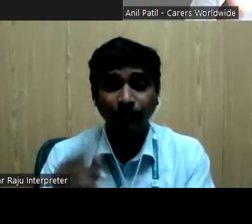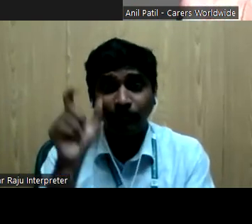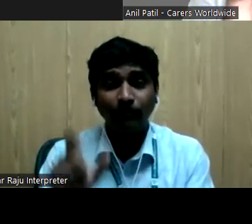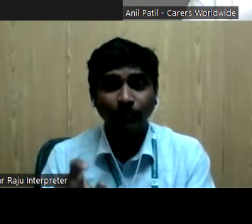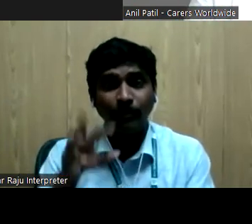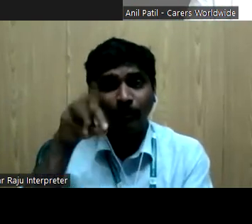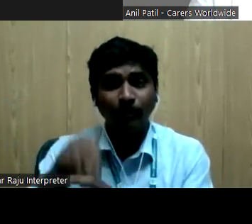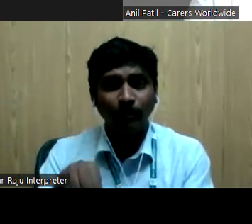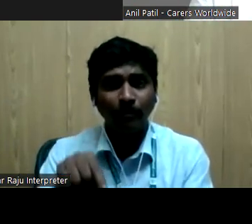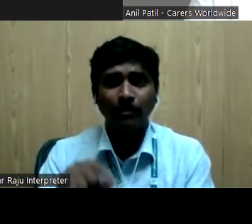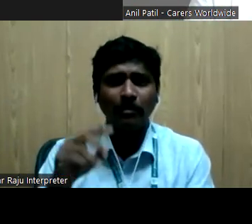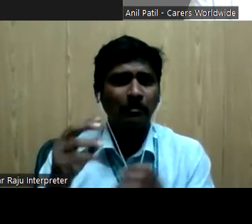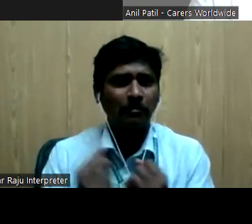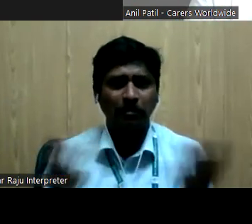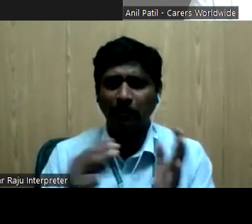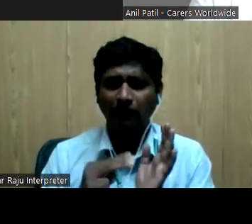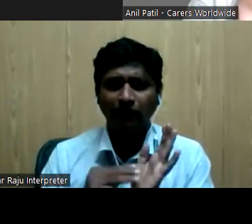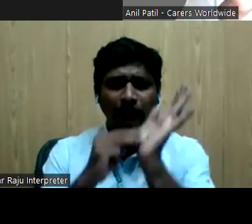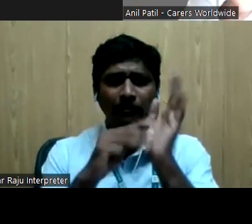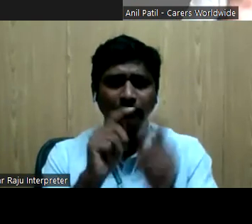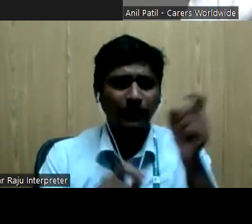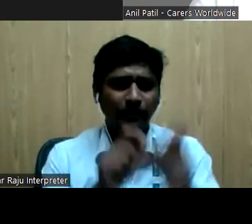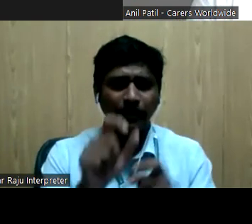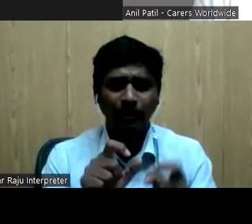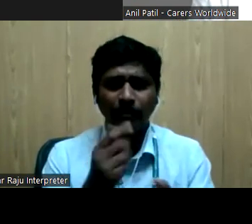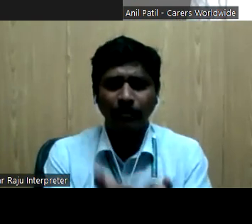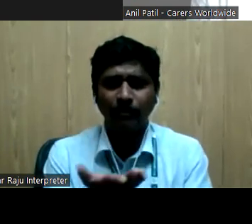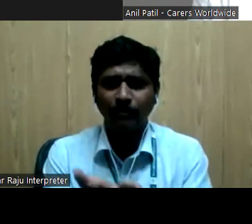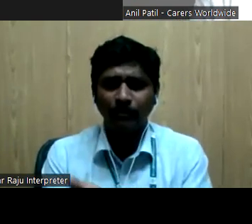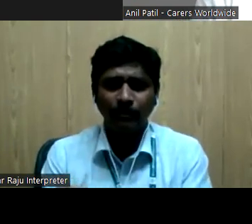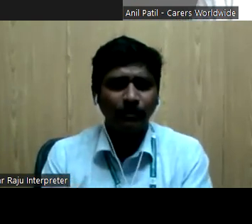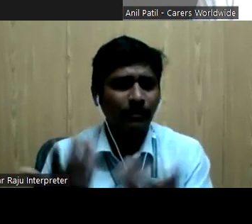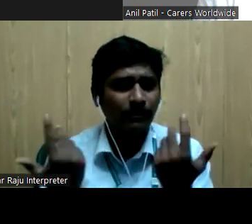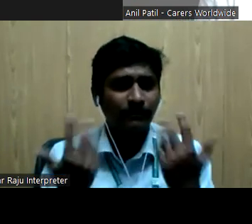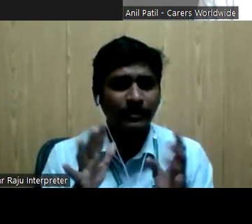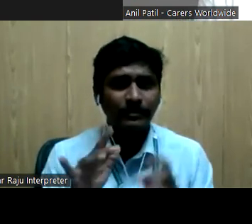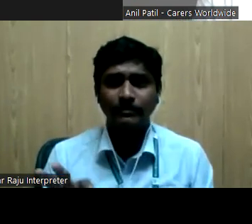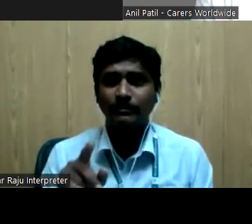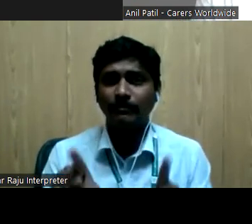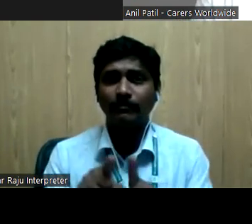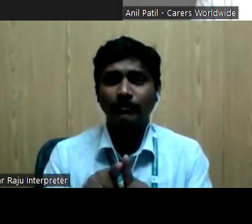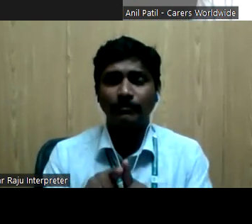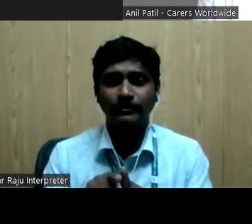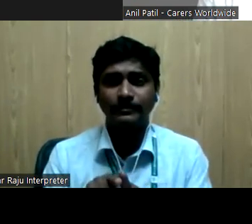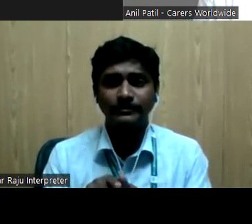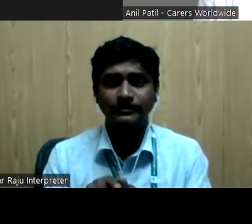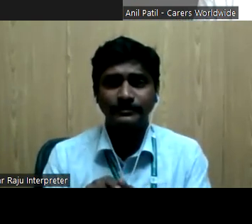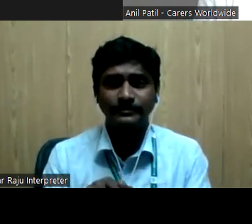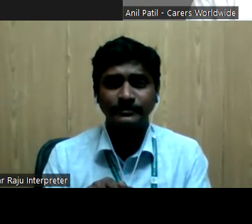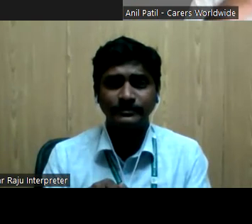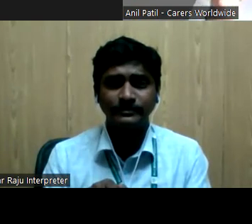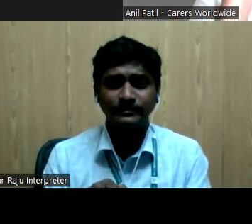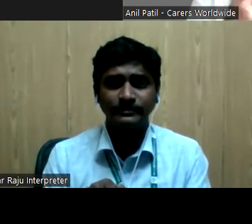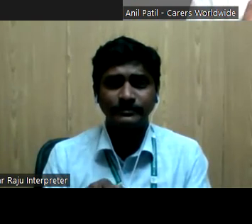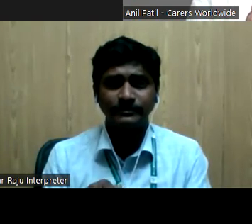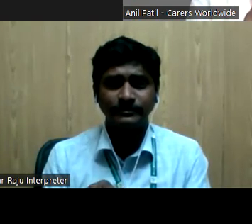will be able to access that support. That one policy change will transform the lives of many millions of